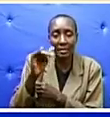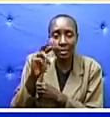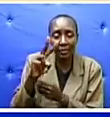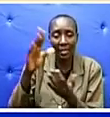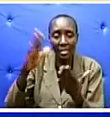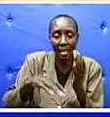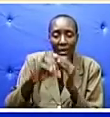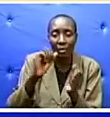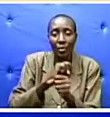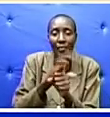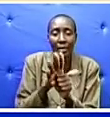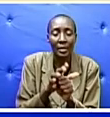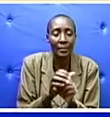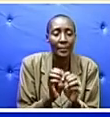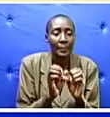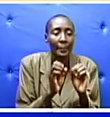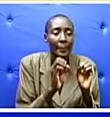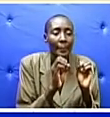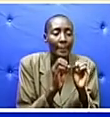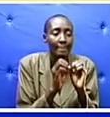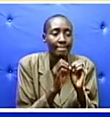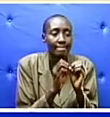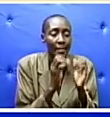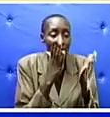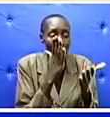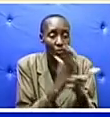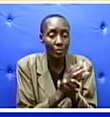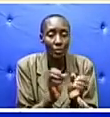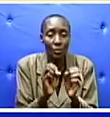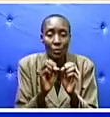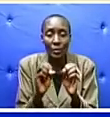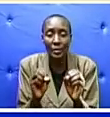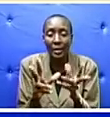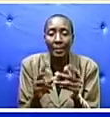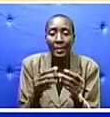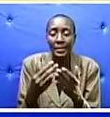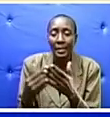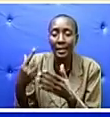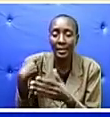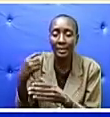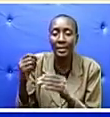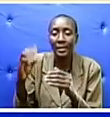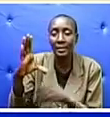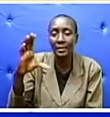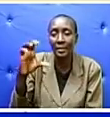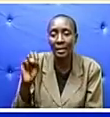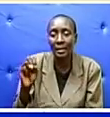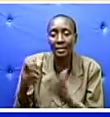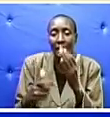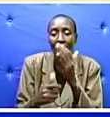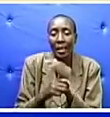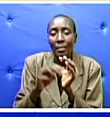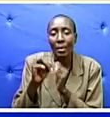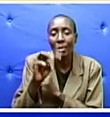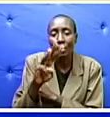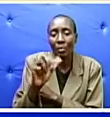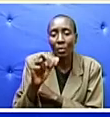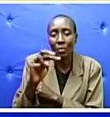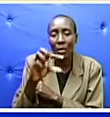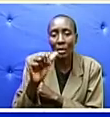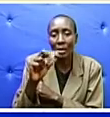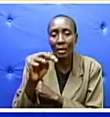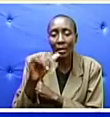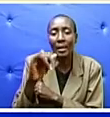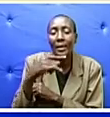Yes. Okay. And the CAS Mwangangi yesterday mentioned that no HIV positive people